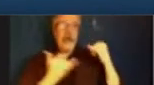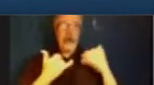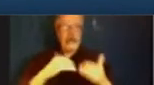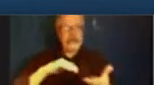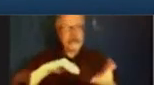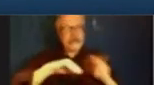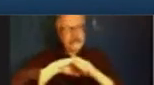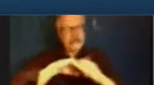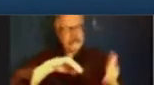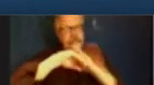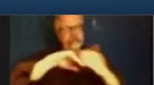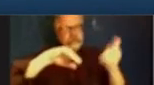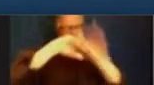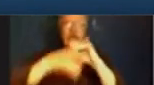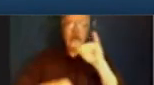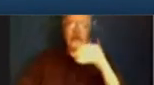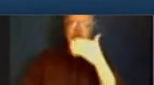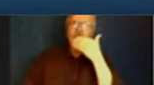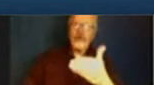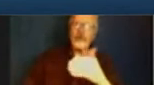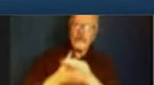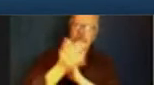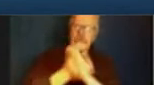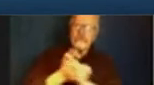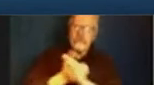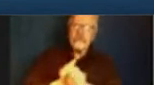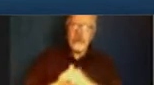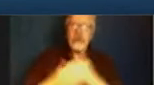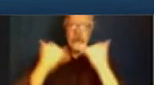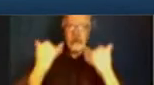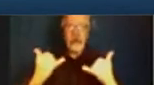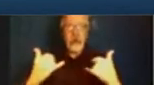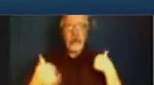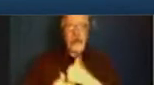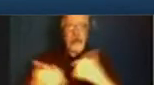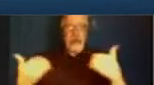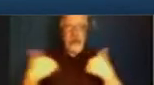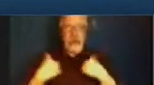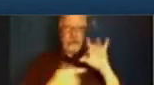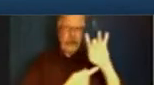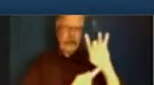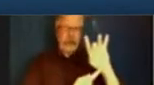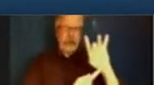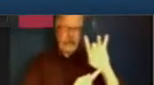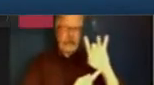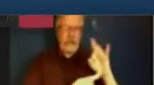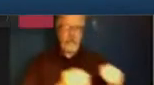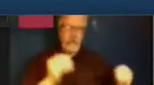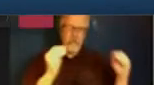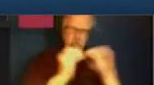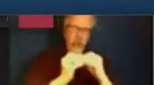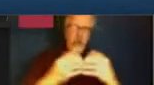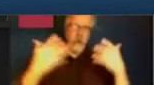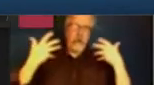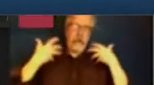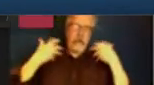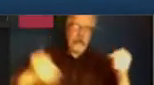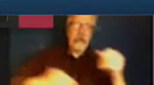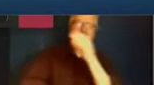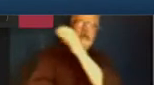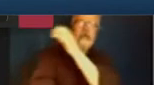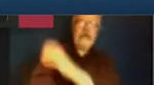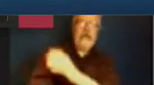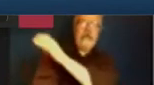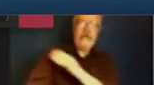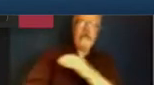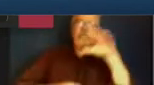also have 8 additional community health clinics that our Department of Health has stood up. And the joint